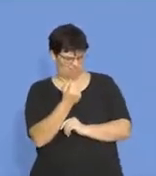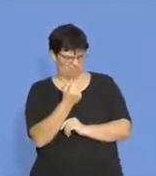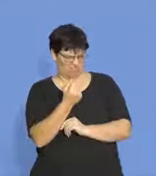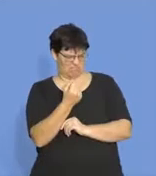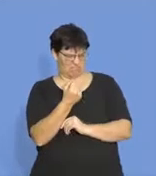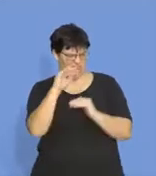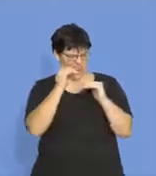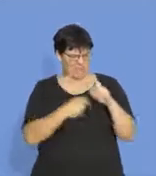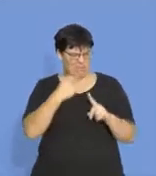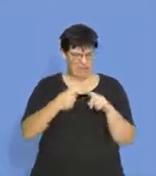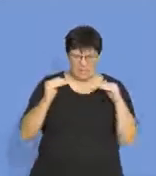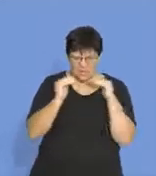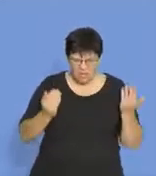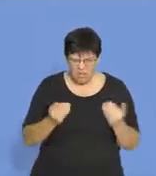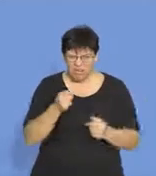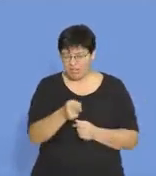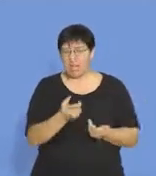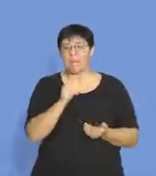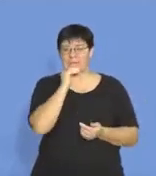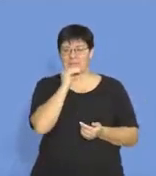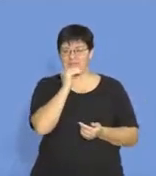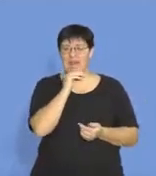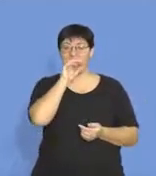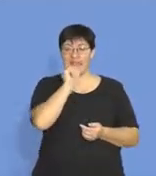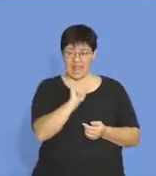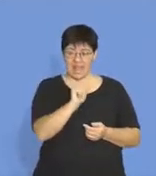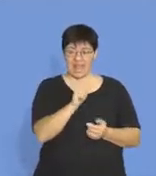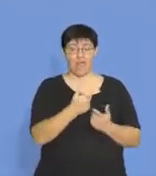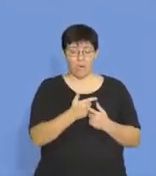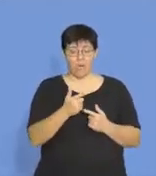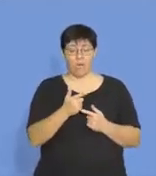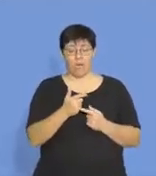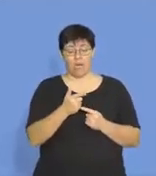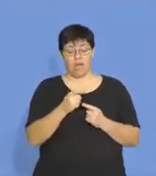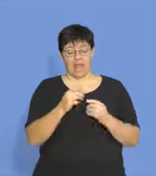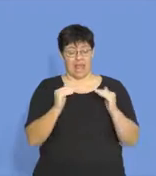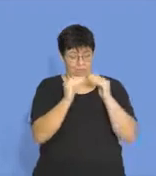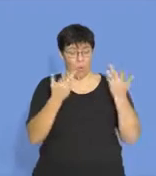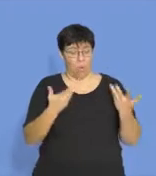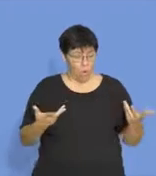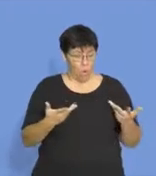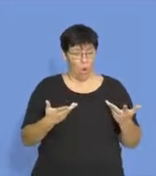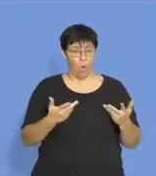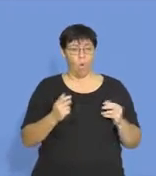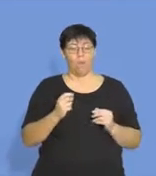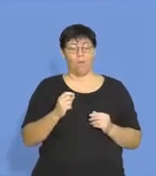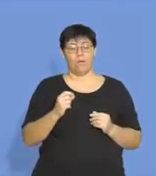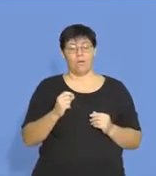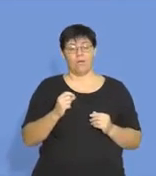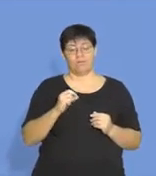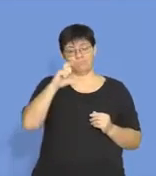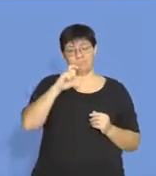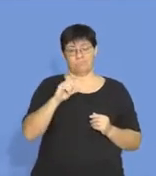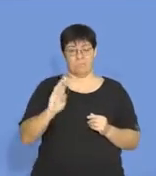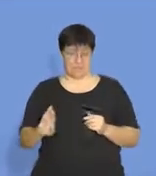this, and this symbol will mean that A is greater or equal to B. In terms of